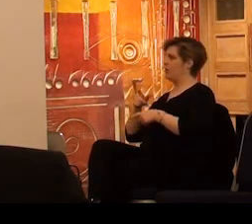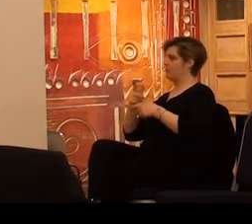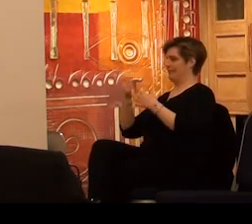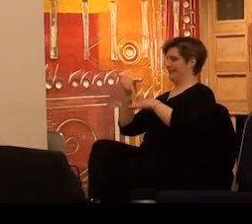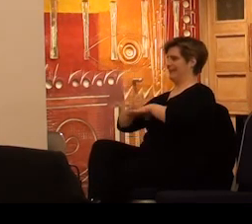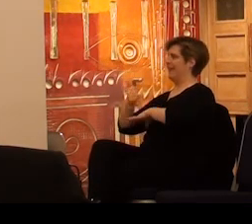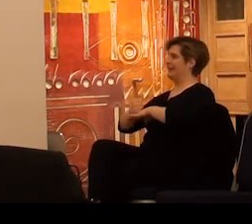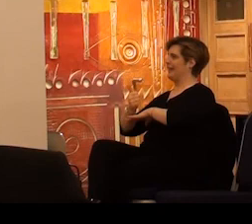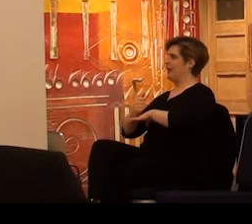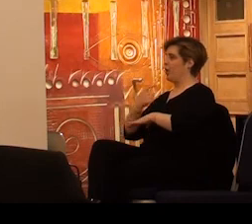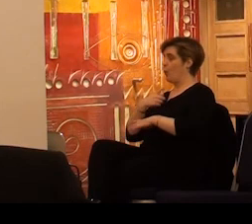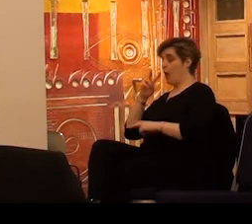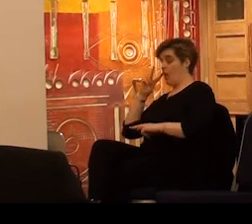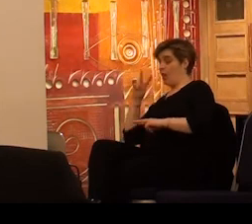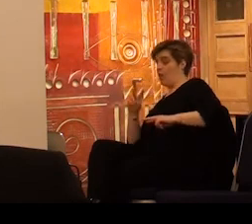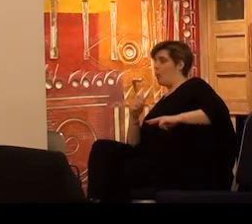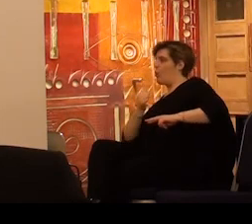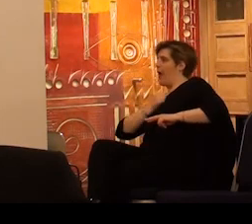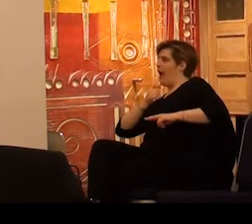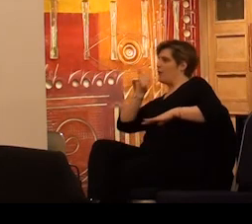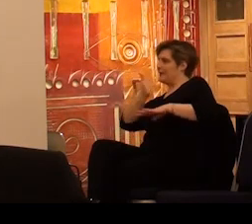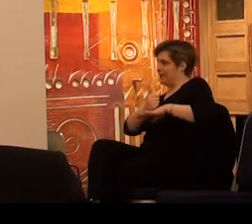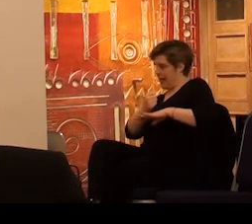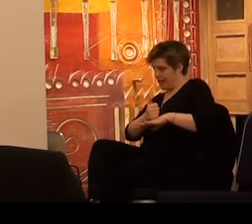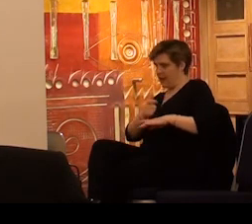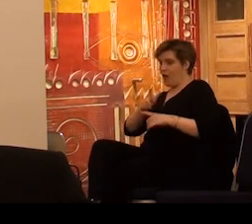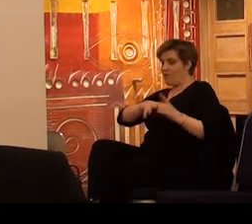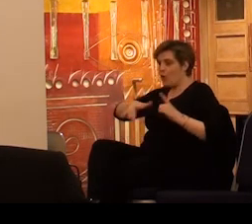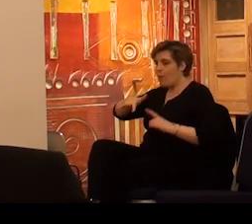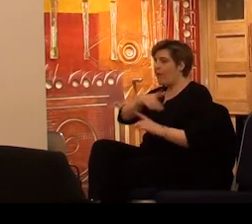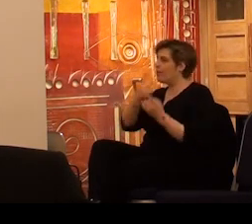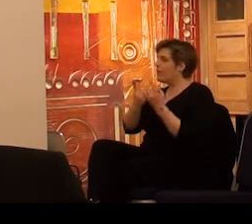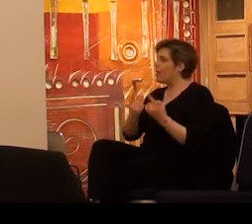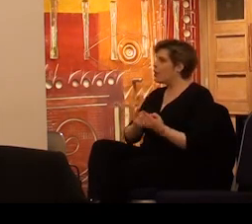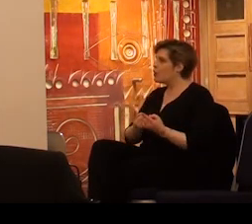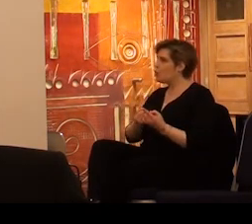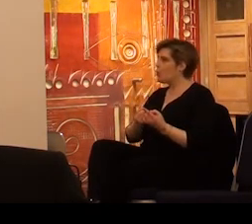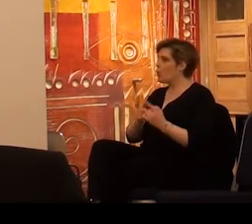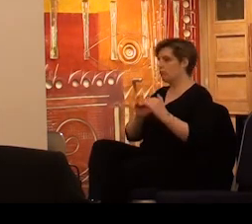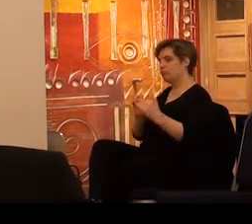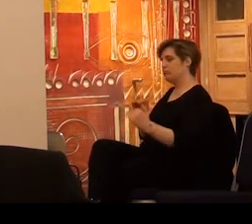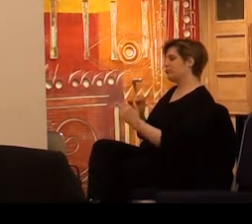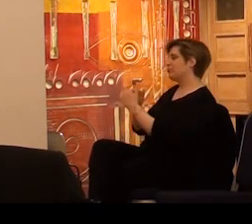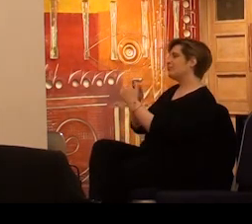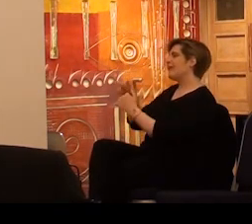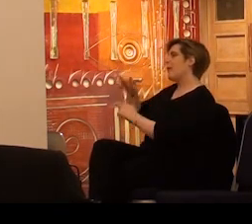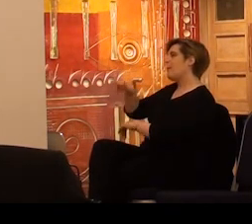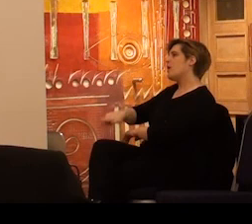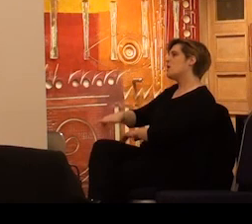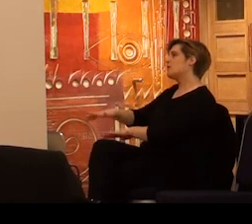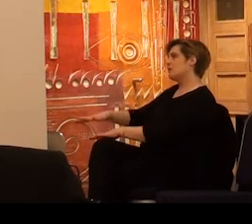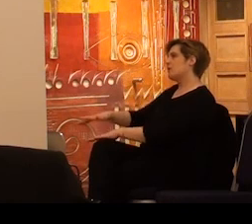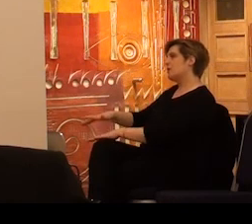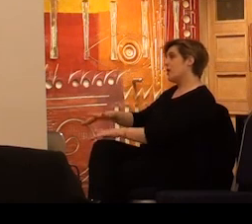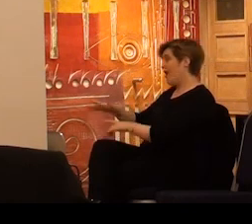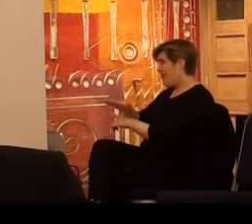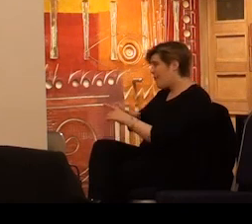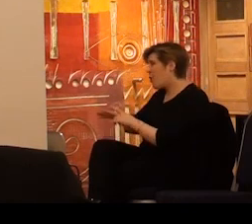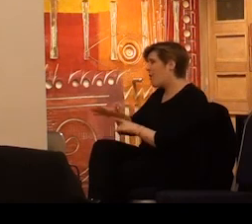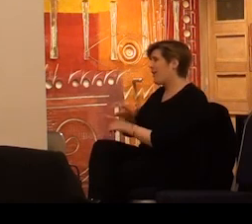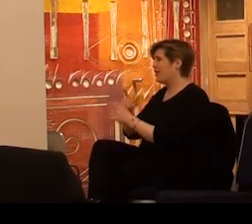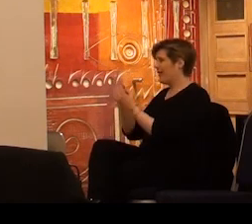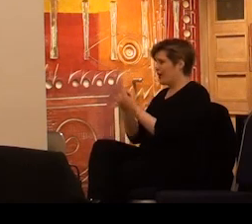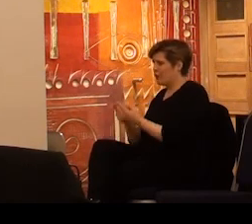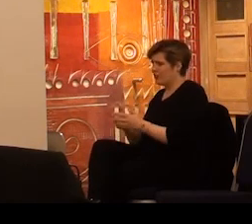and the environmental factors respond to that individual. Okay? And the environmental factors are deep. You know, it's social,